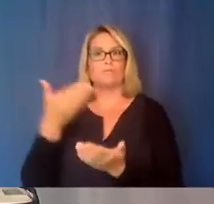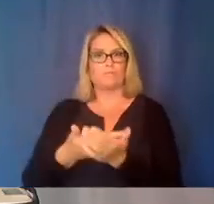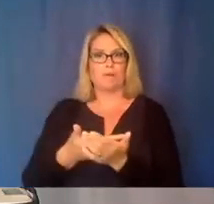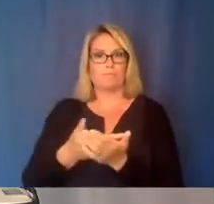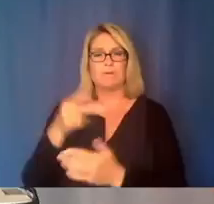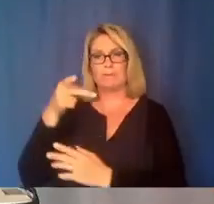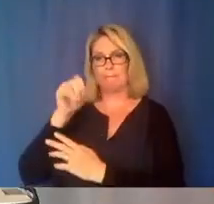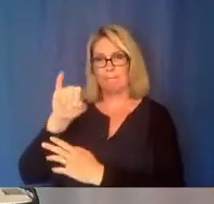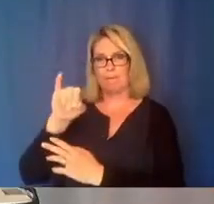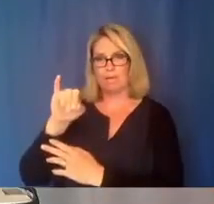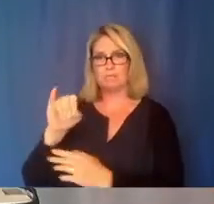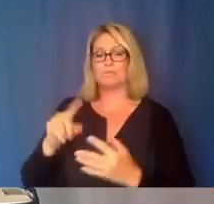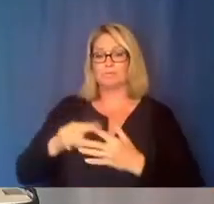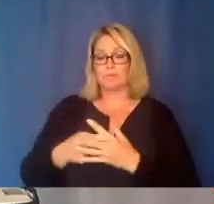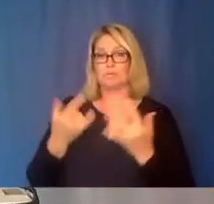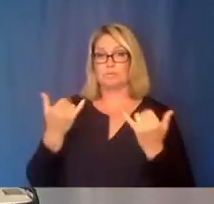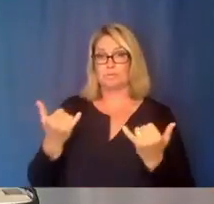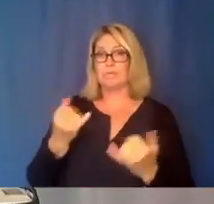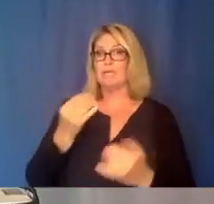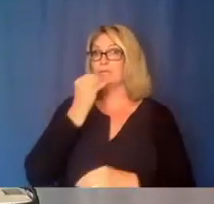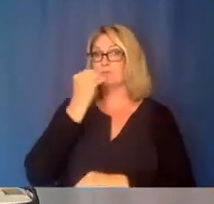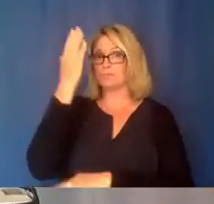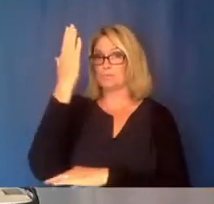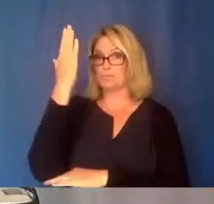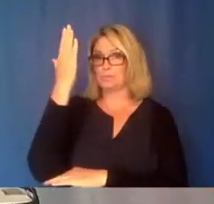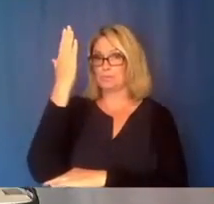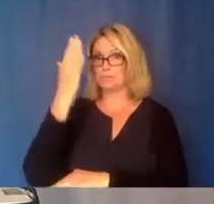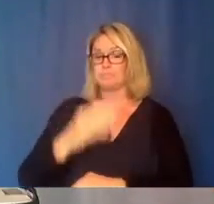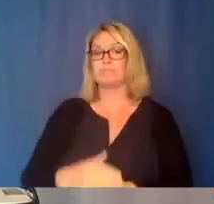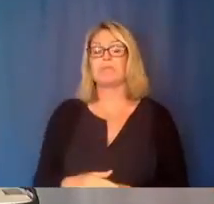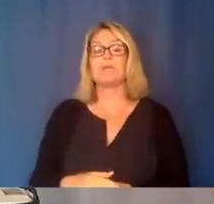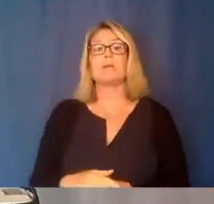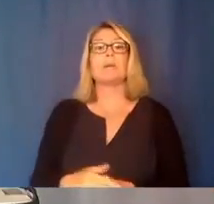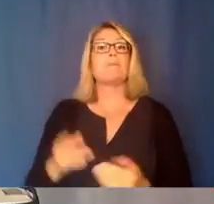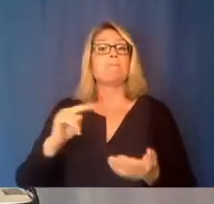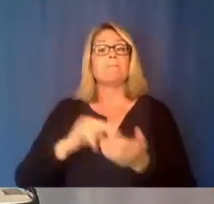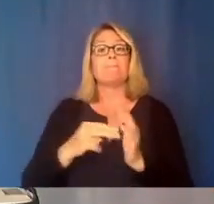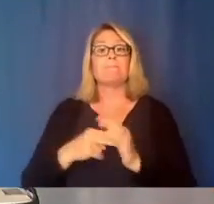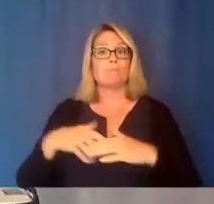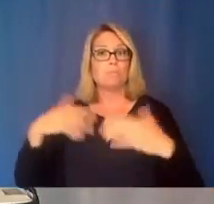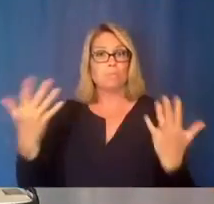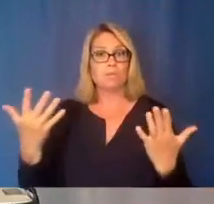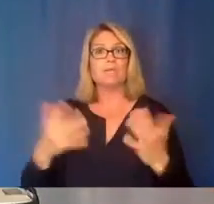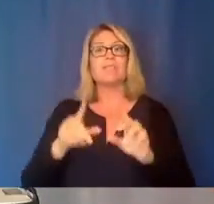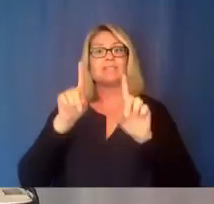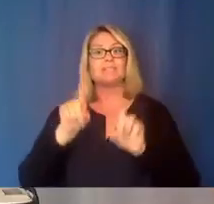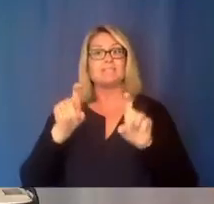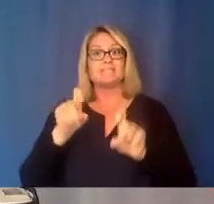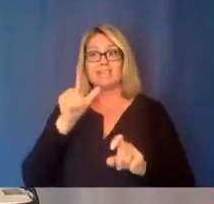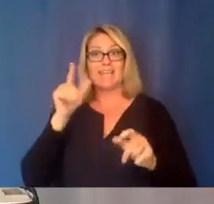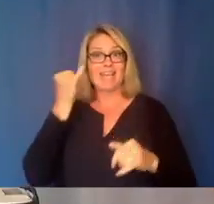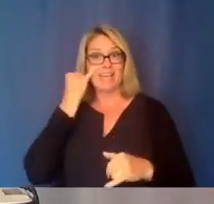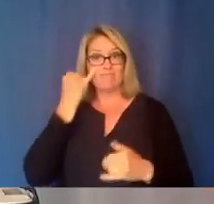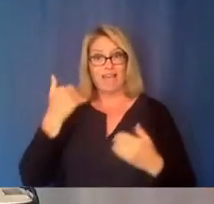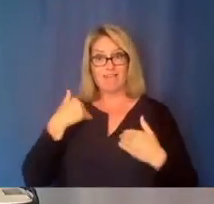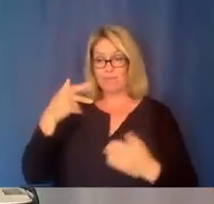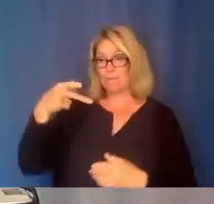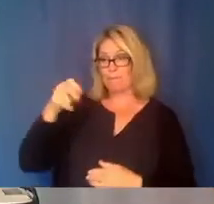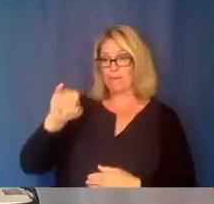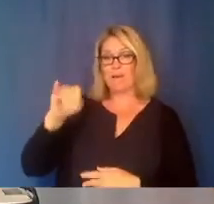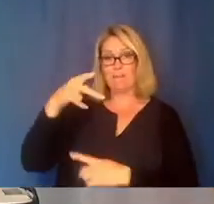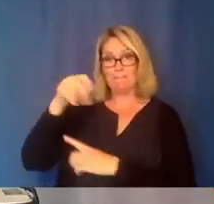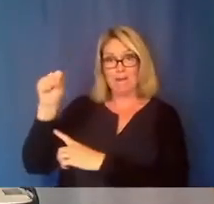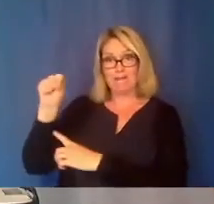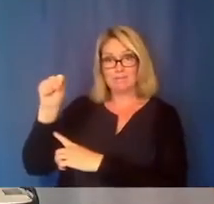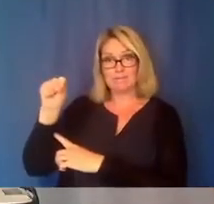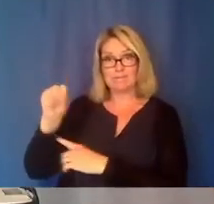into effect today at noon. This will include removing the testing for anyone who has a PEI pass and traveling